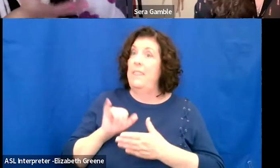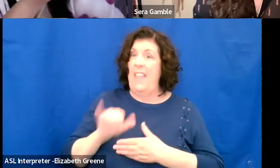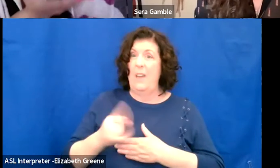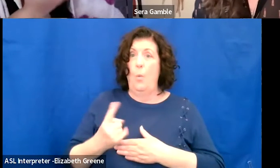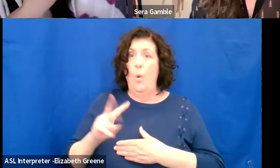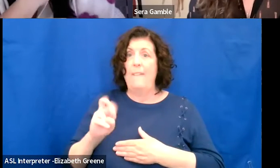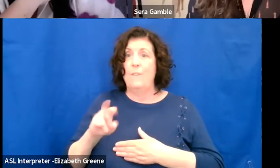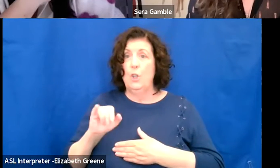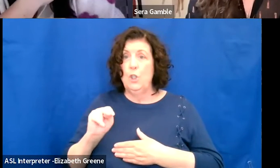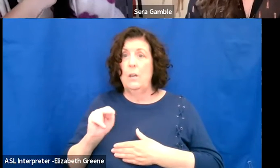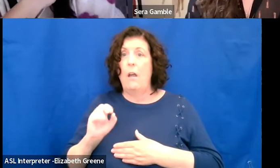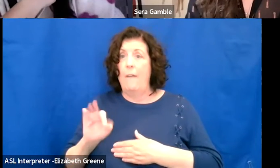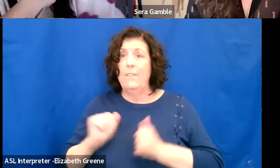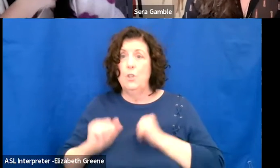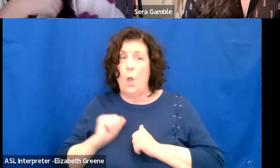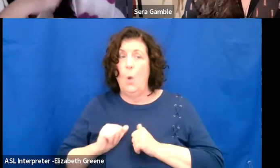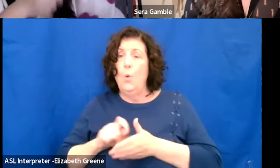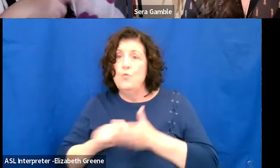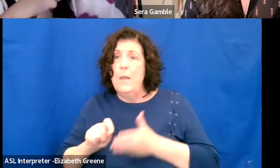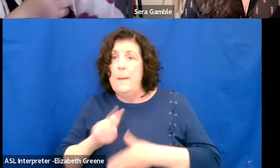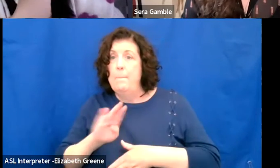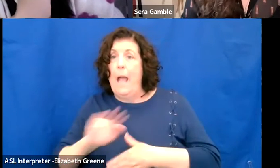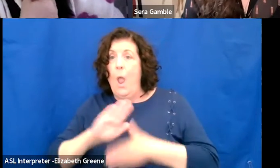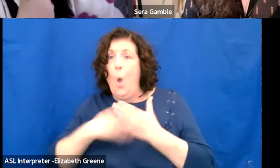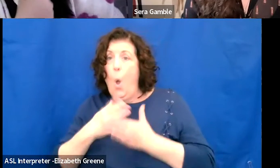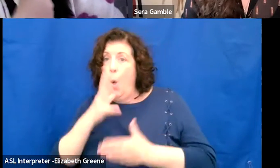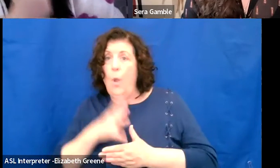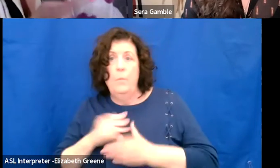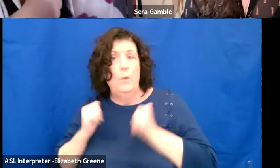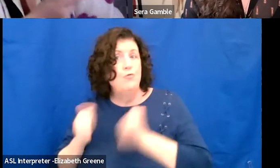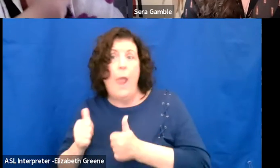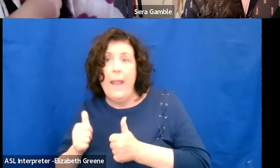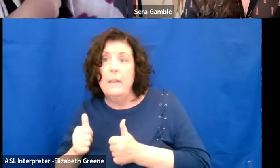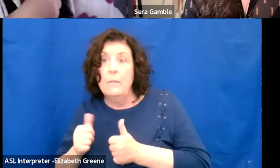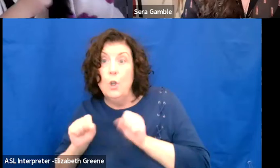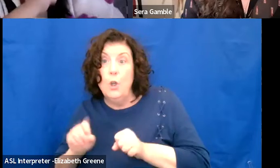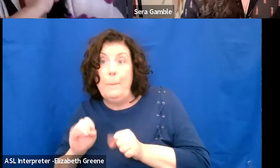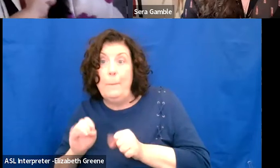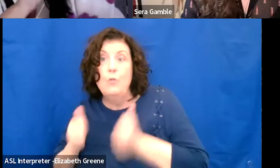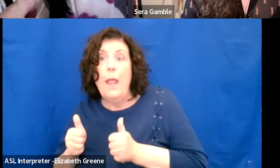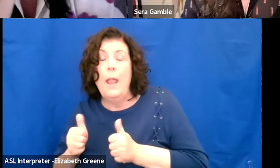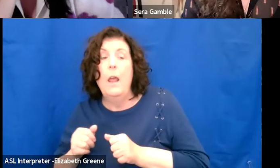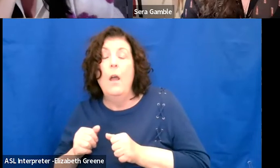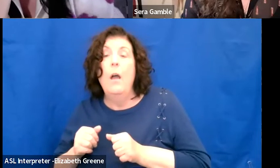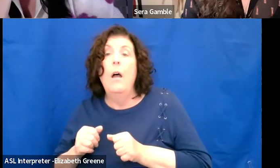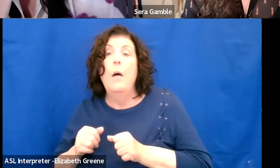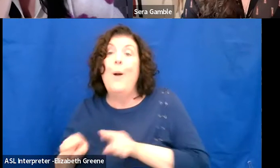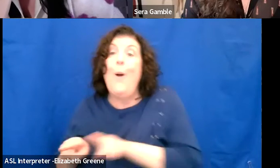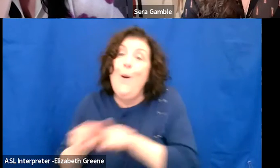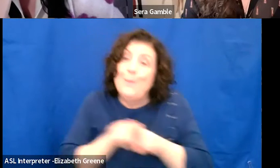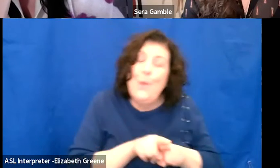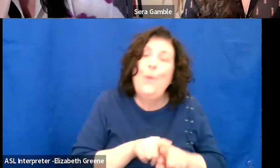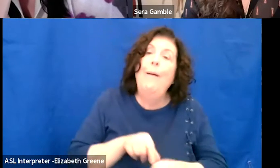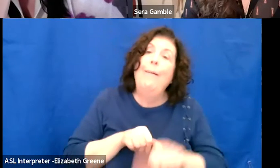But how great that you were like, oh, there's something there that I don't know and they can add. And I didn't think about it that way. That's